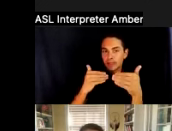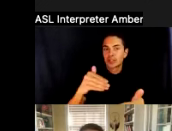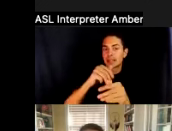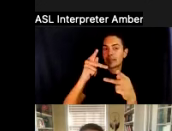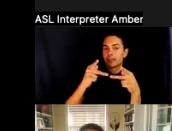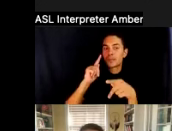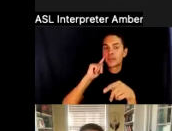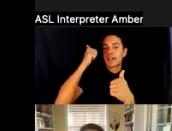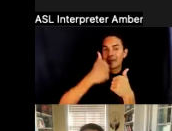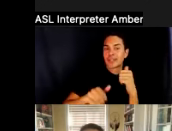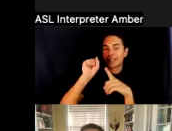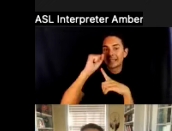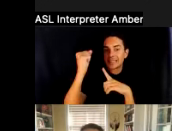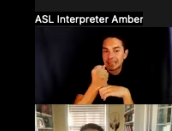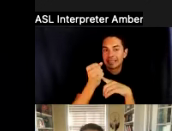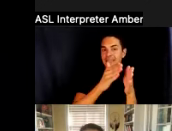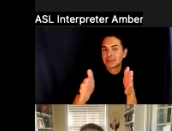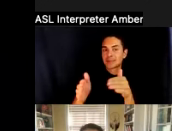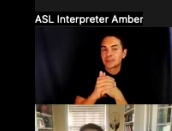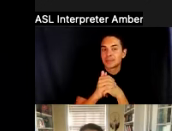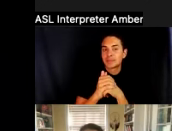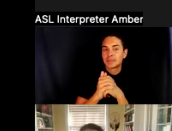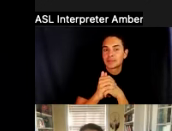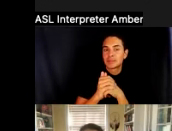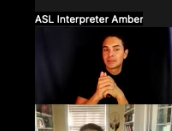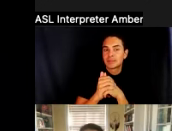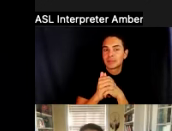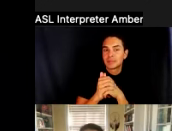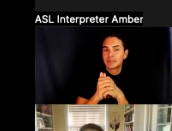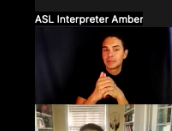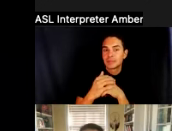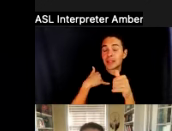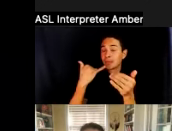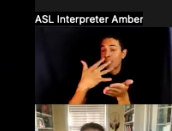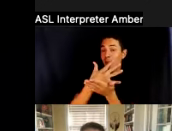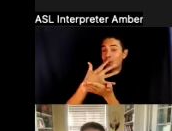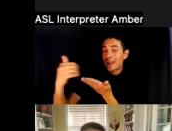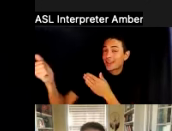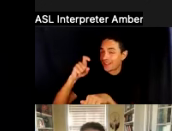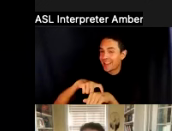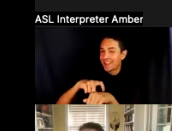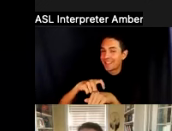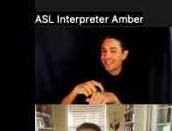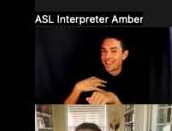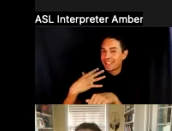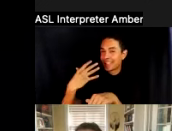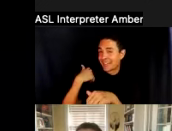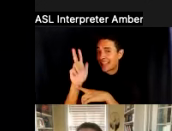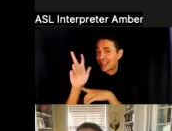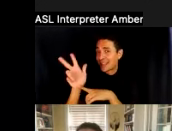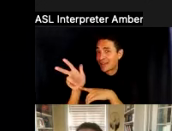every case scenario. And I'm like running out of time, and I have 3 minutes